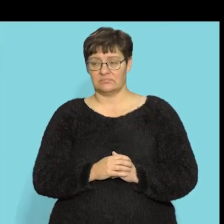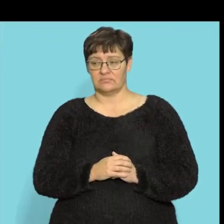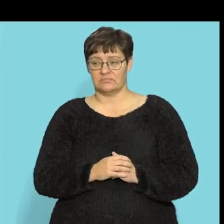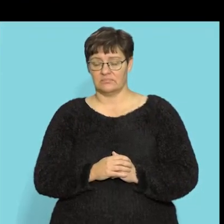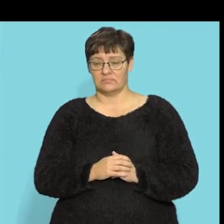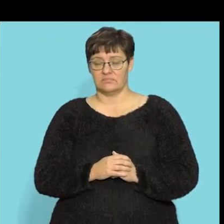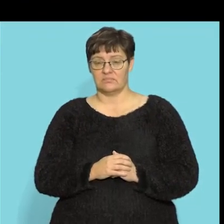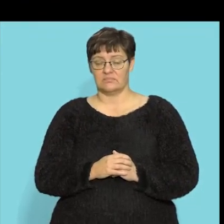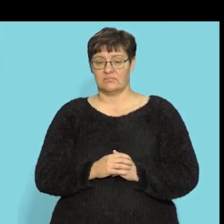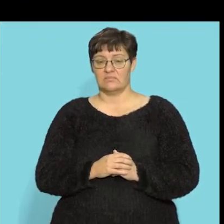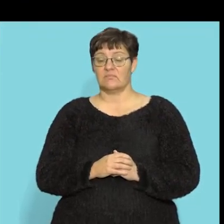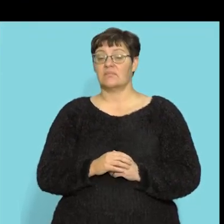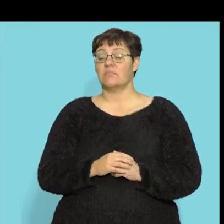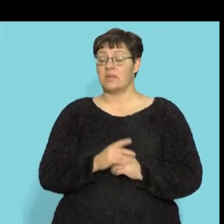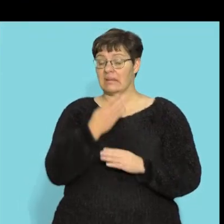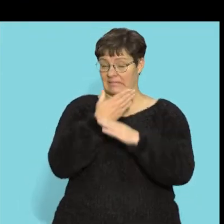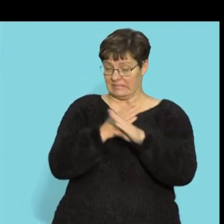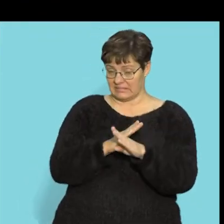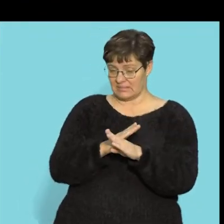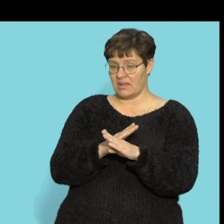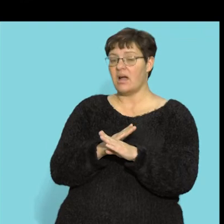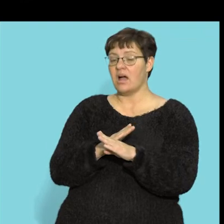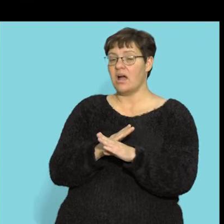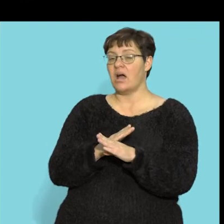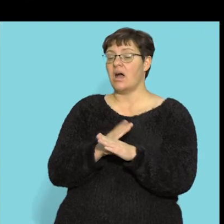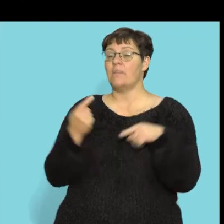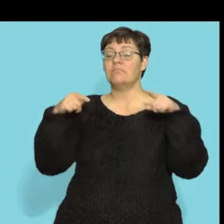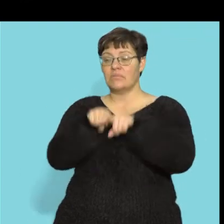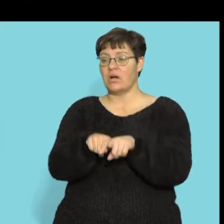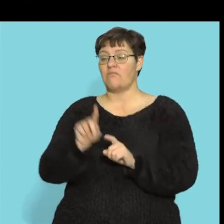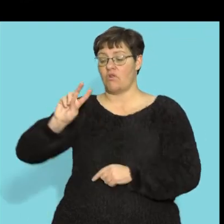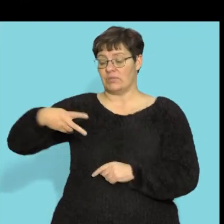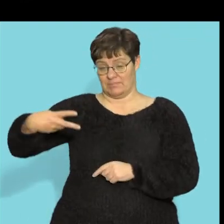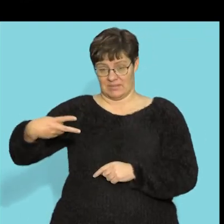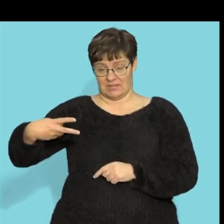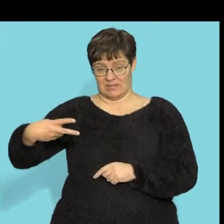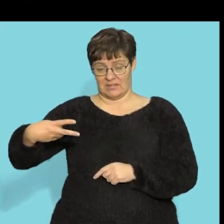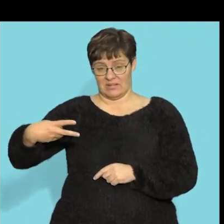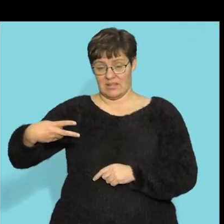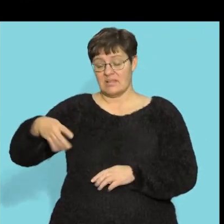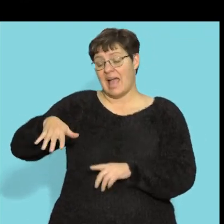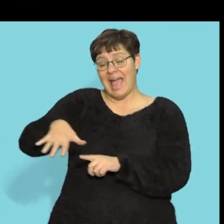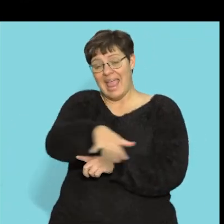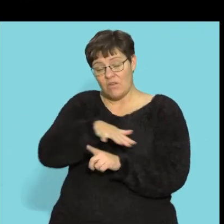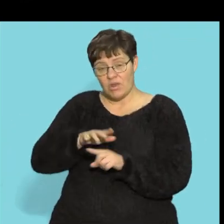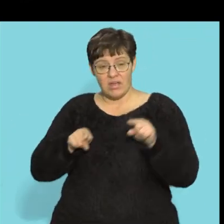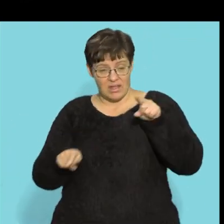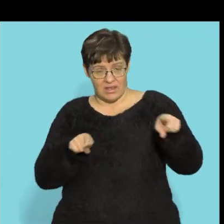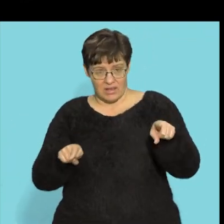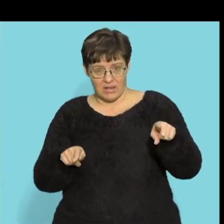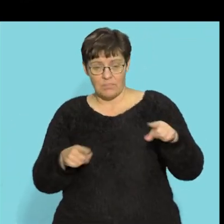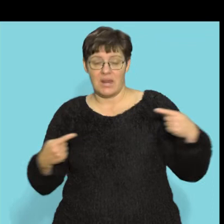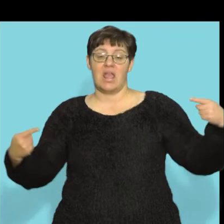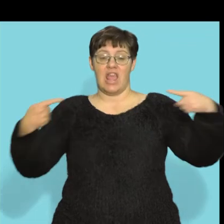that the resistance is directly proportional to the reciprocal. But then in terms of the area and the resistance, they